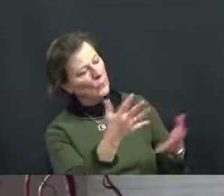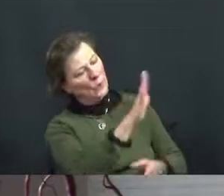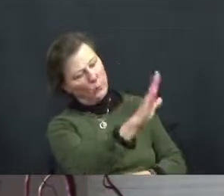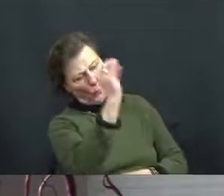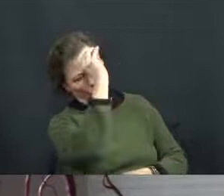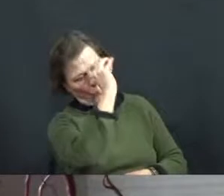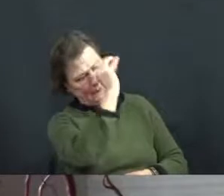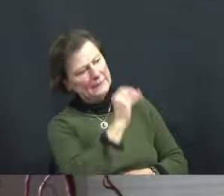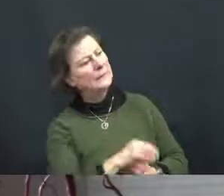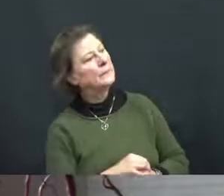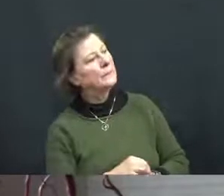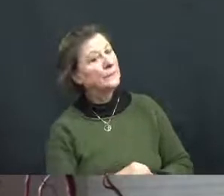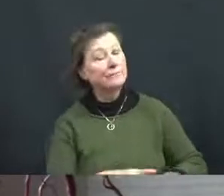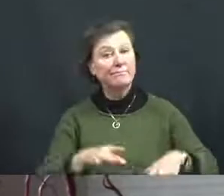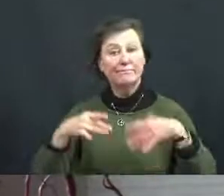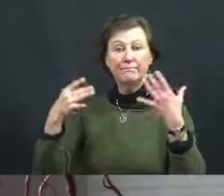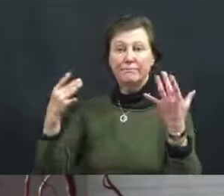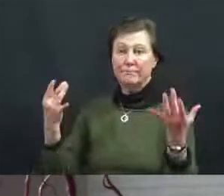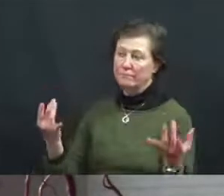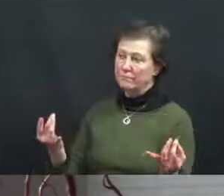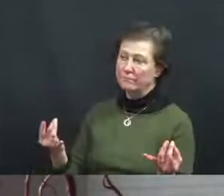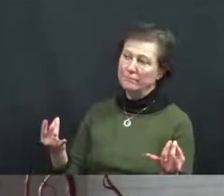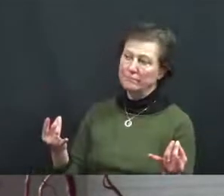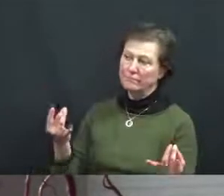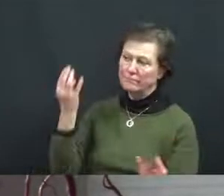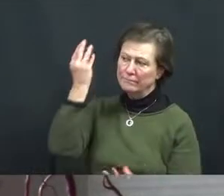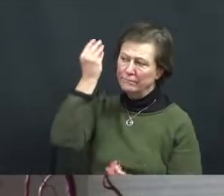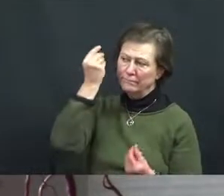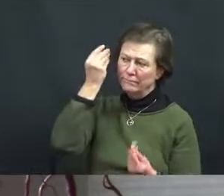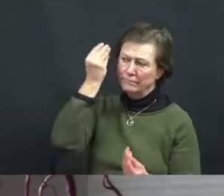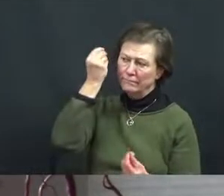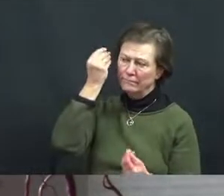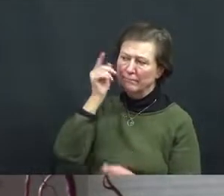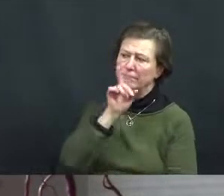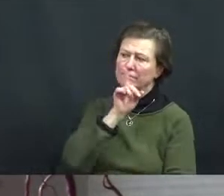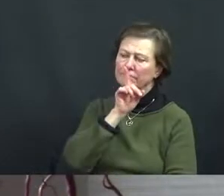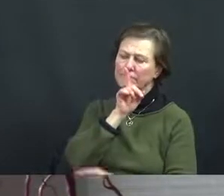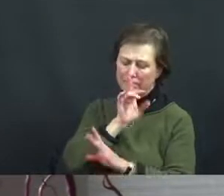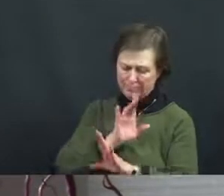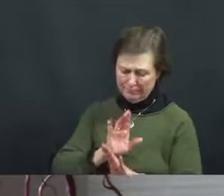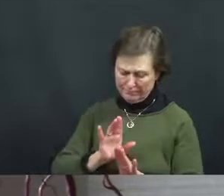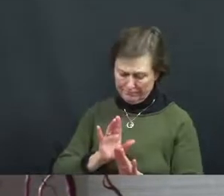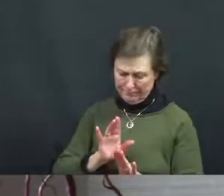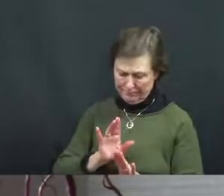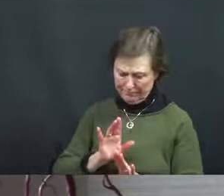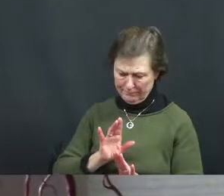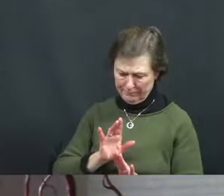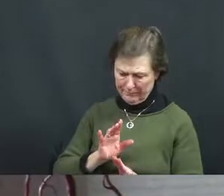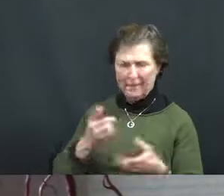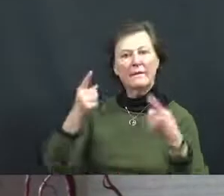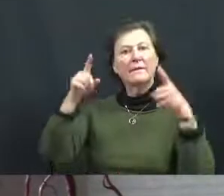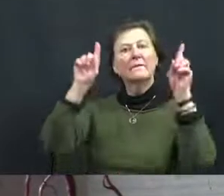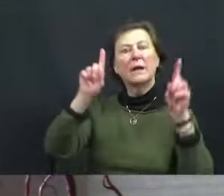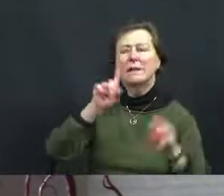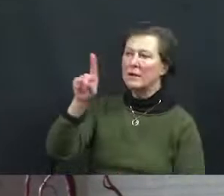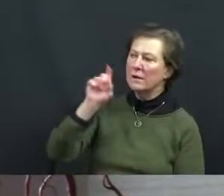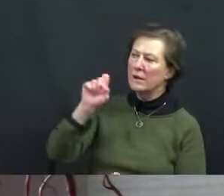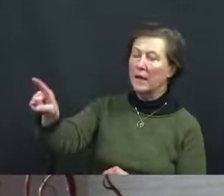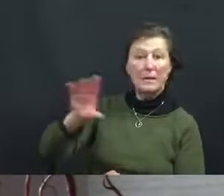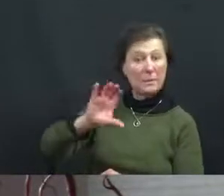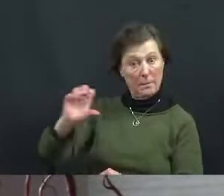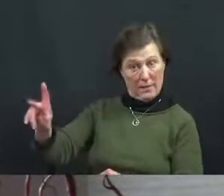this? The Buddha considered the question in silence. After a time, he posed a question back to